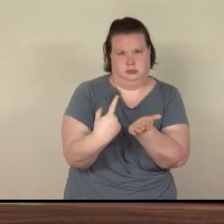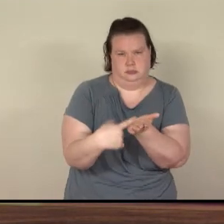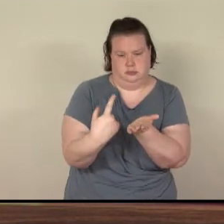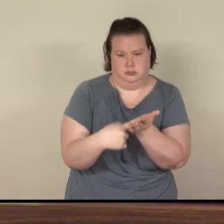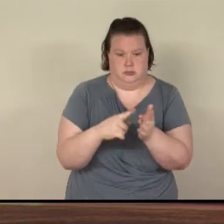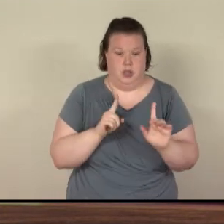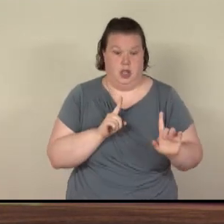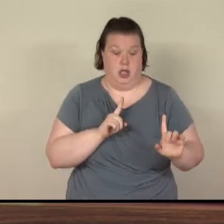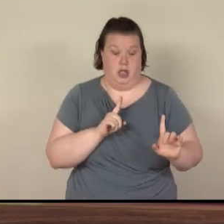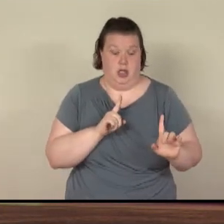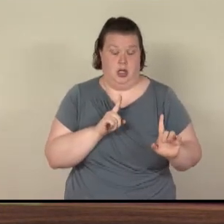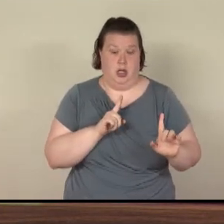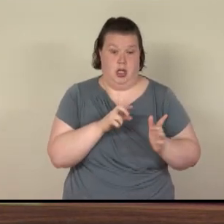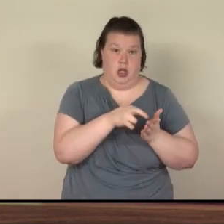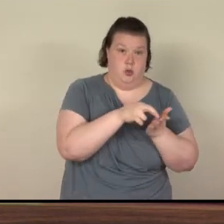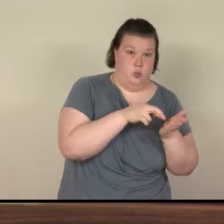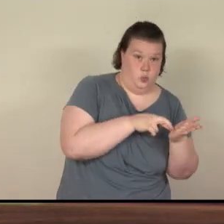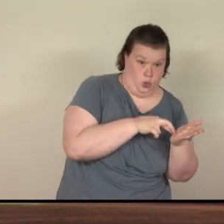versus ADA.